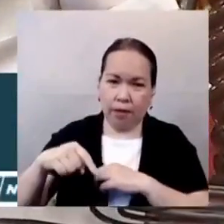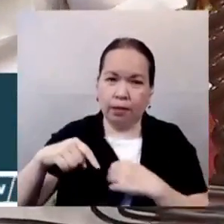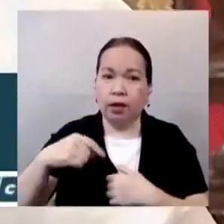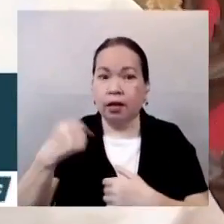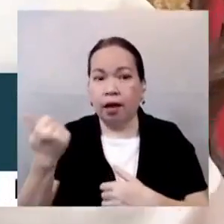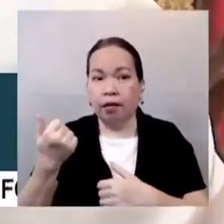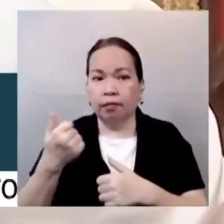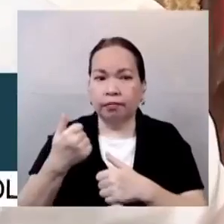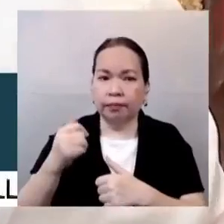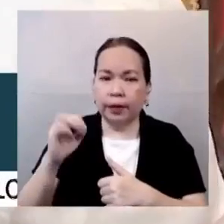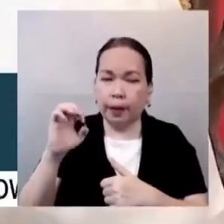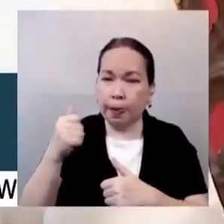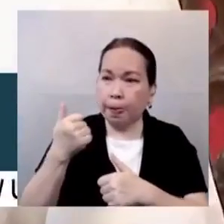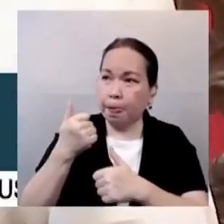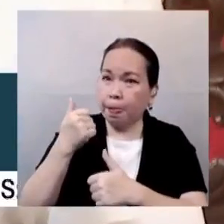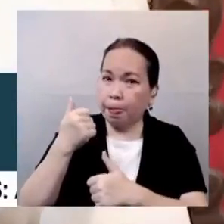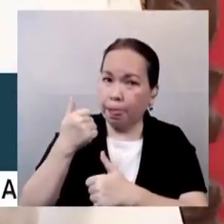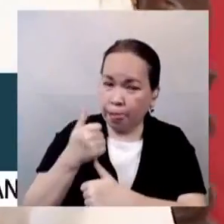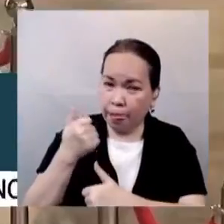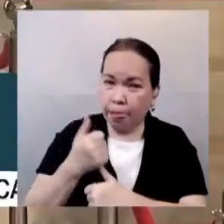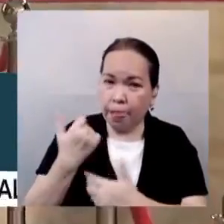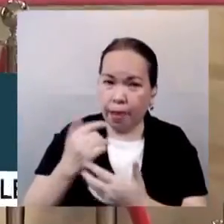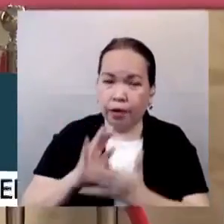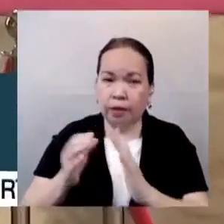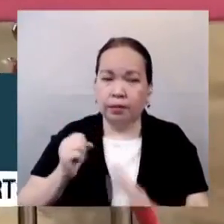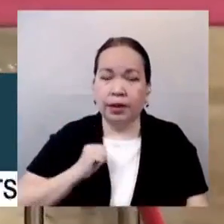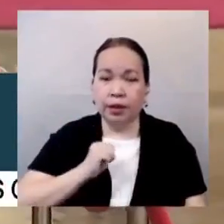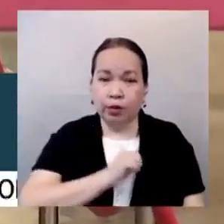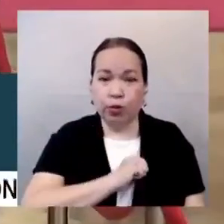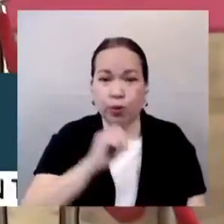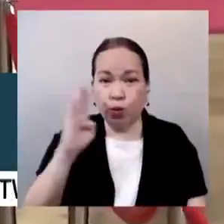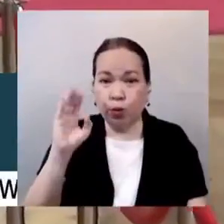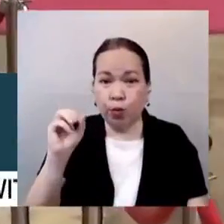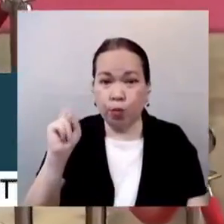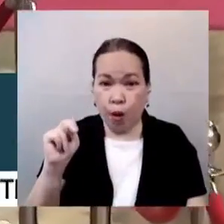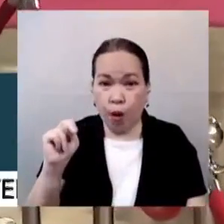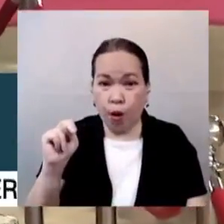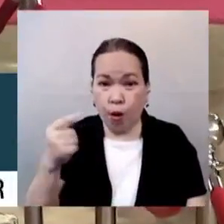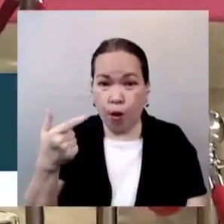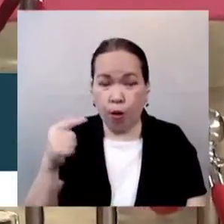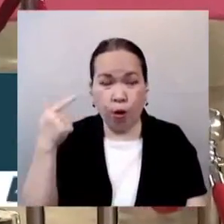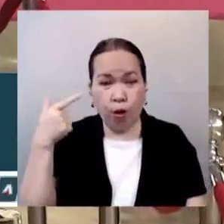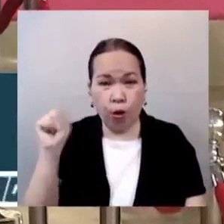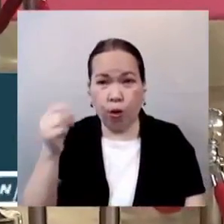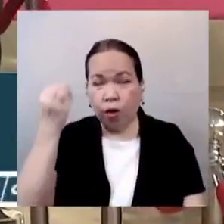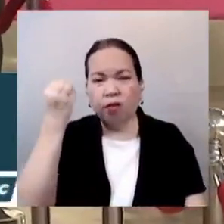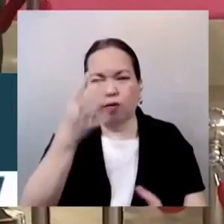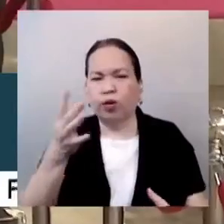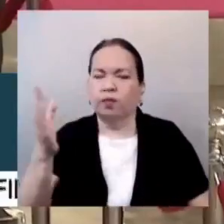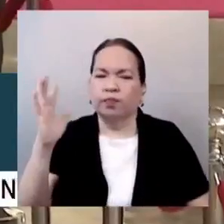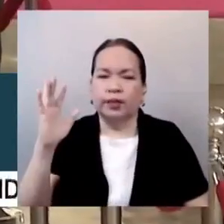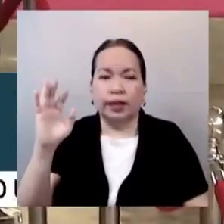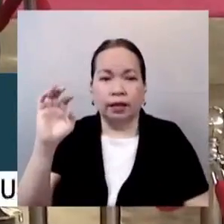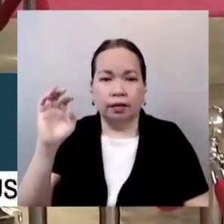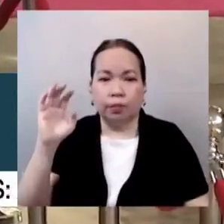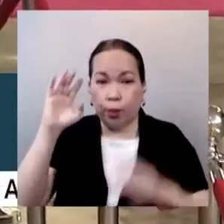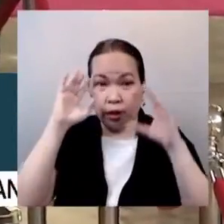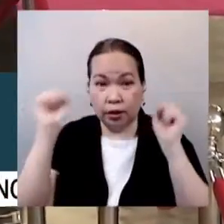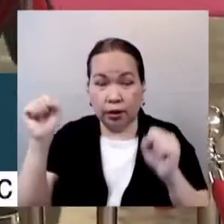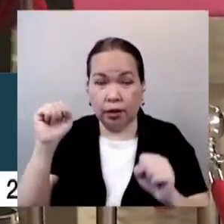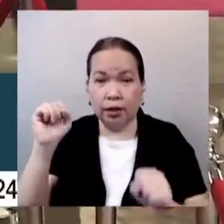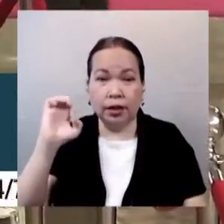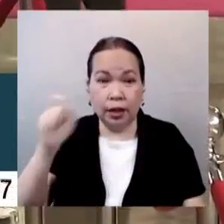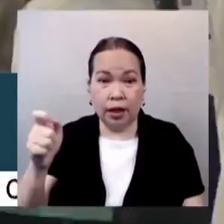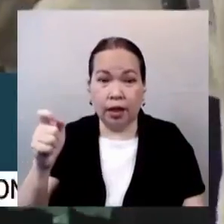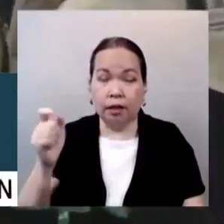As former special assistant to the president and now Senator Bongo earlier confirmed to Senate reporters that the former chief executive has just returned from